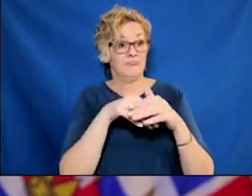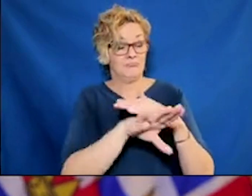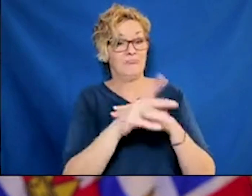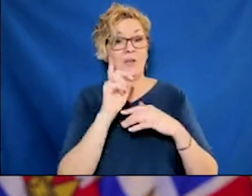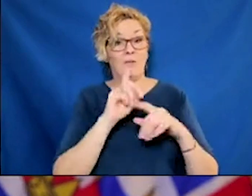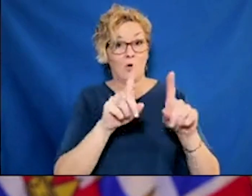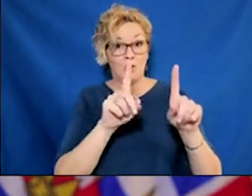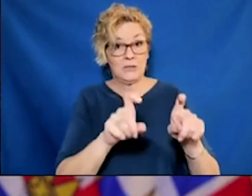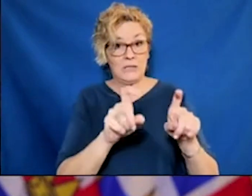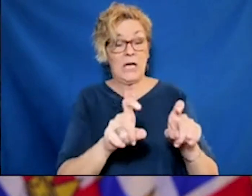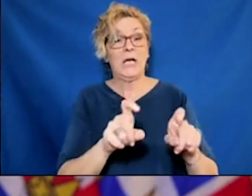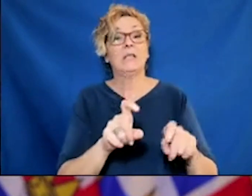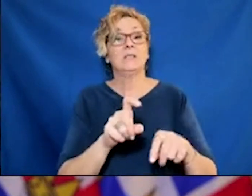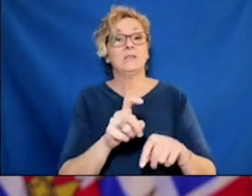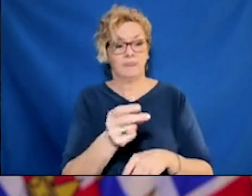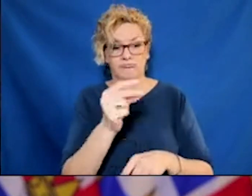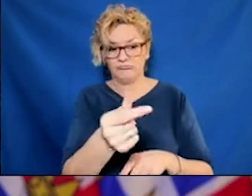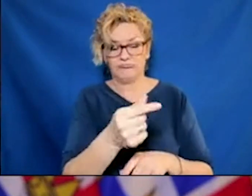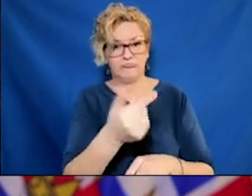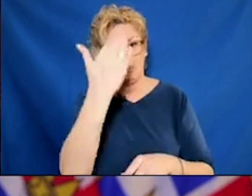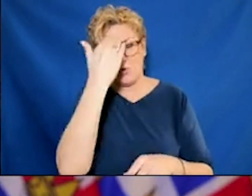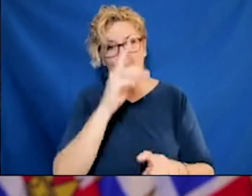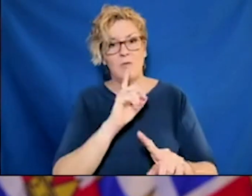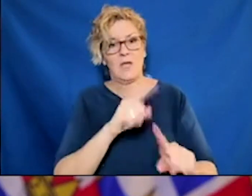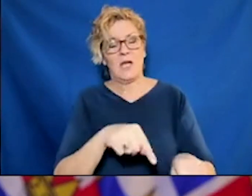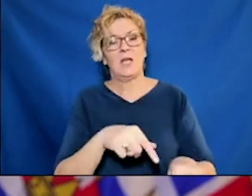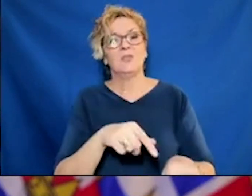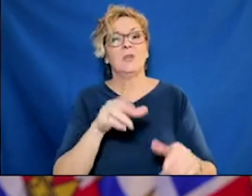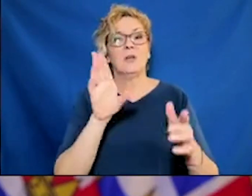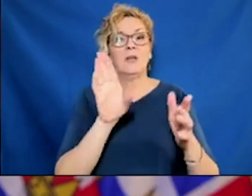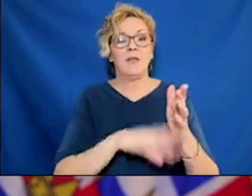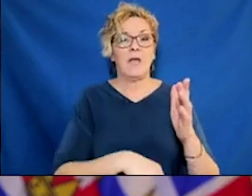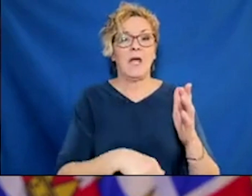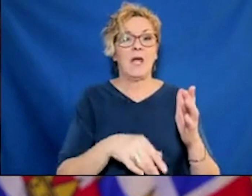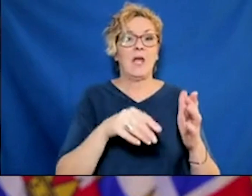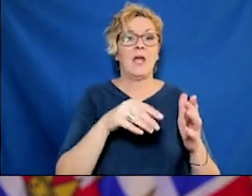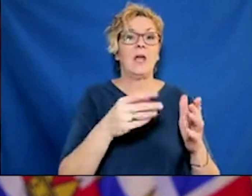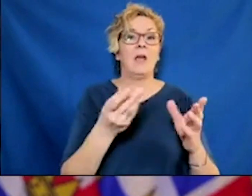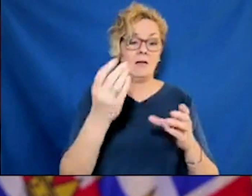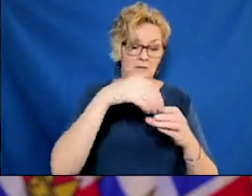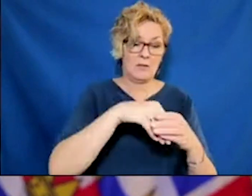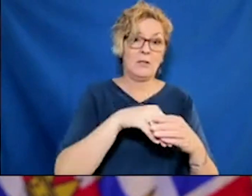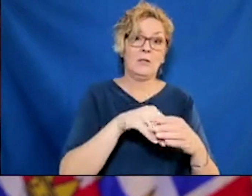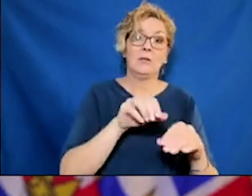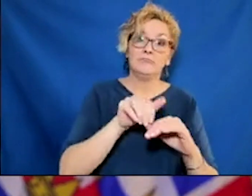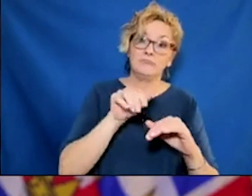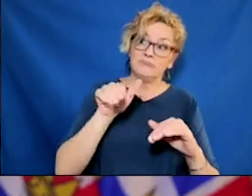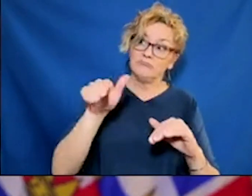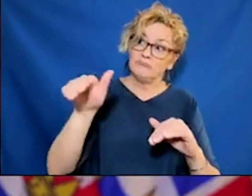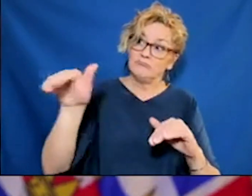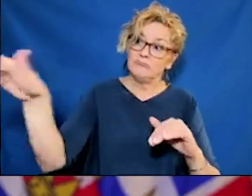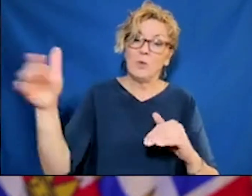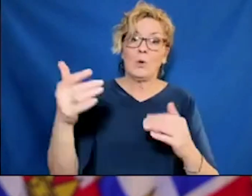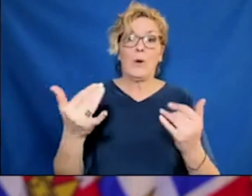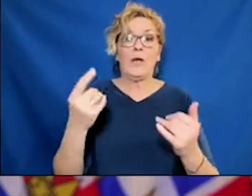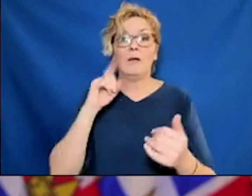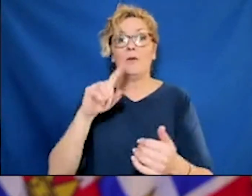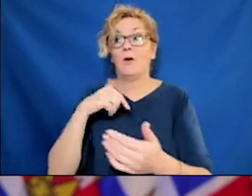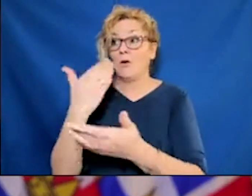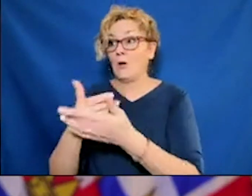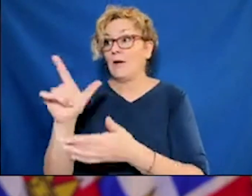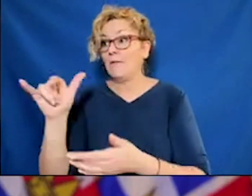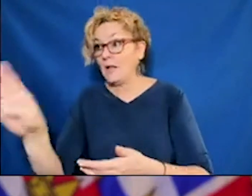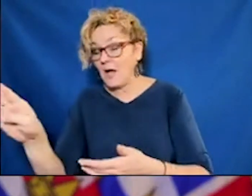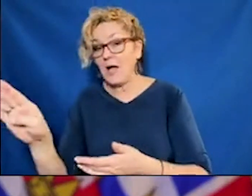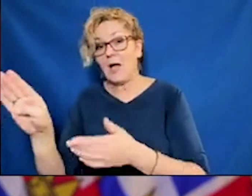those to determine if it is COVID that is causing the illness. And so I've talked about this